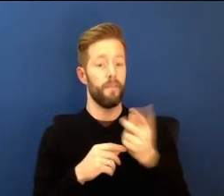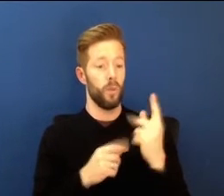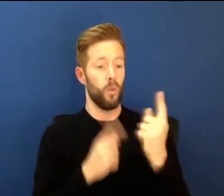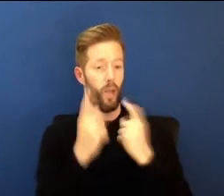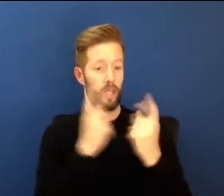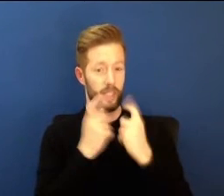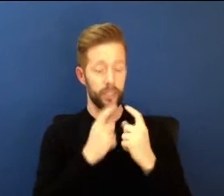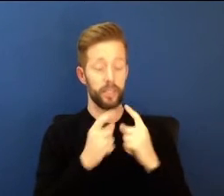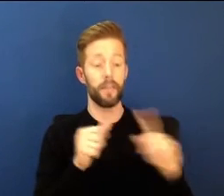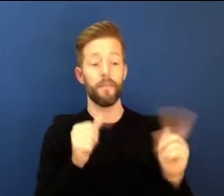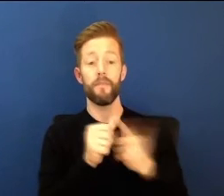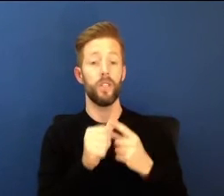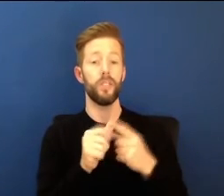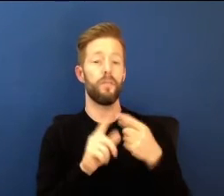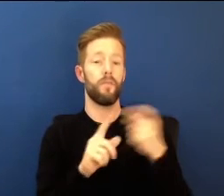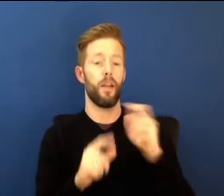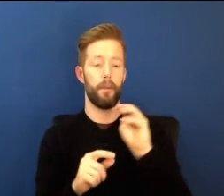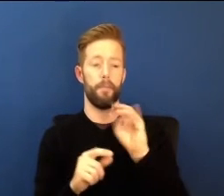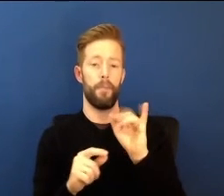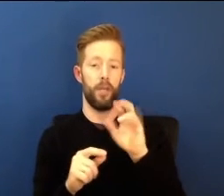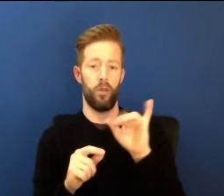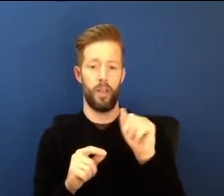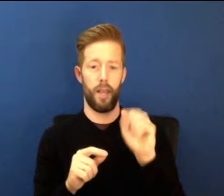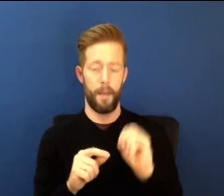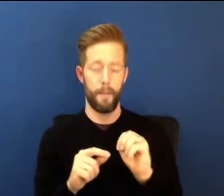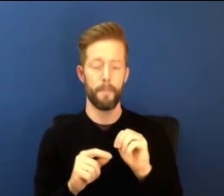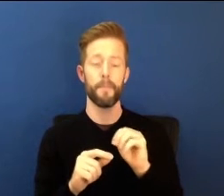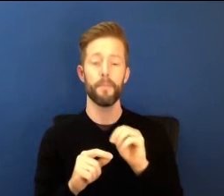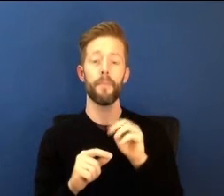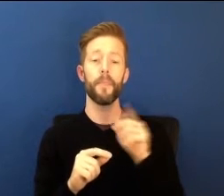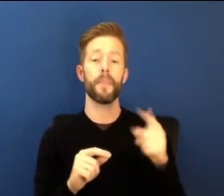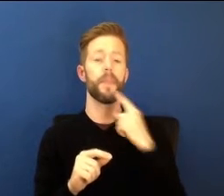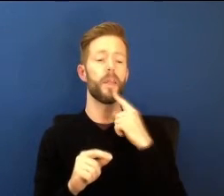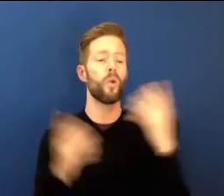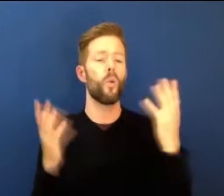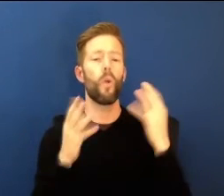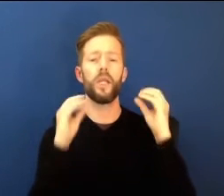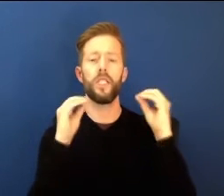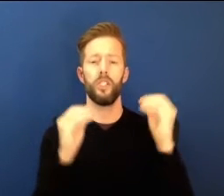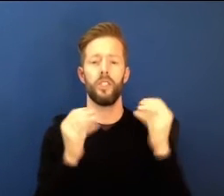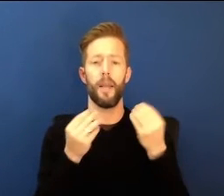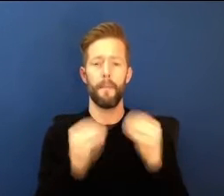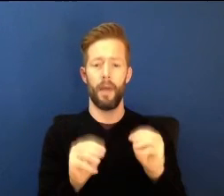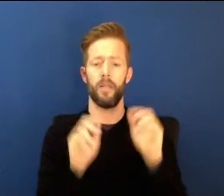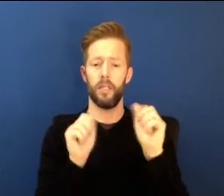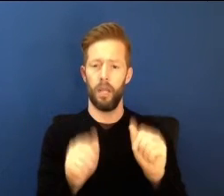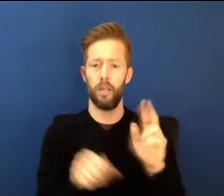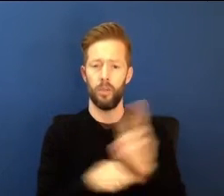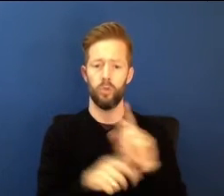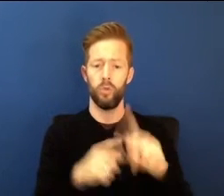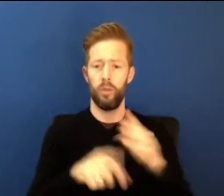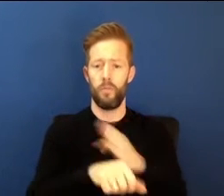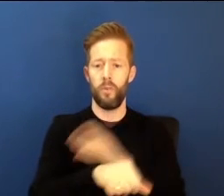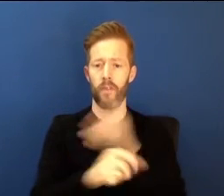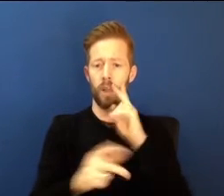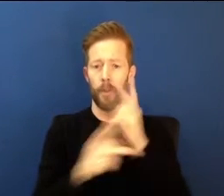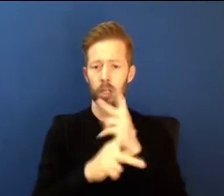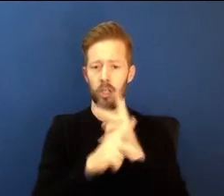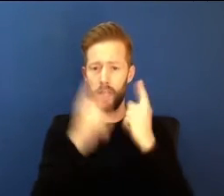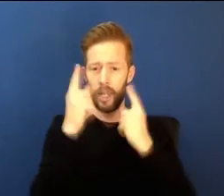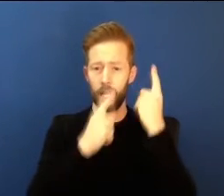on in, and this first one comes from Miriam, and she asks, what teaching methods can be used to